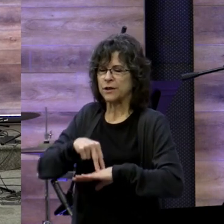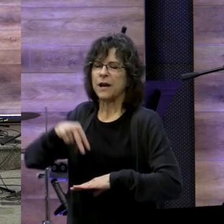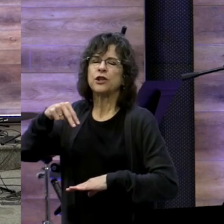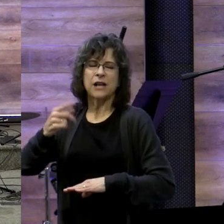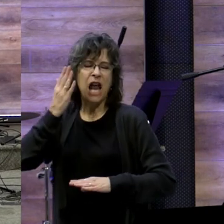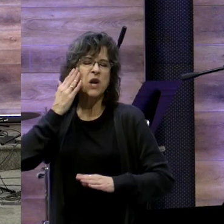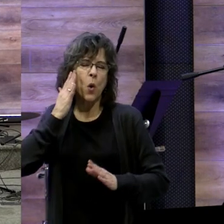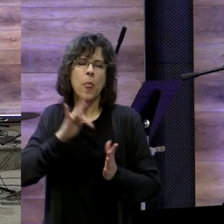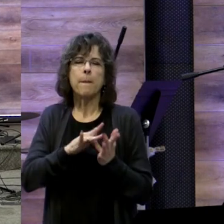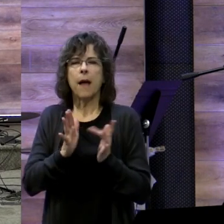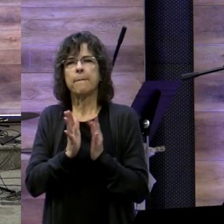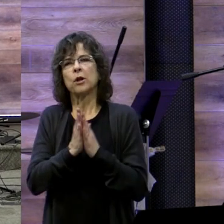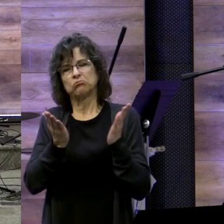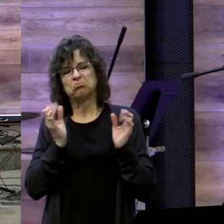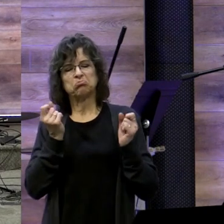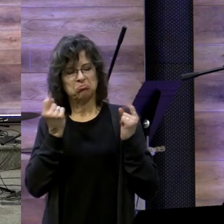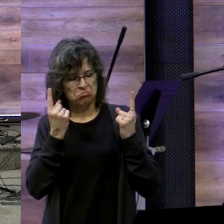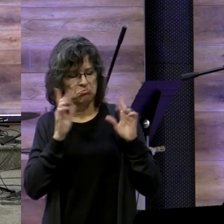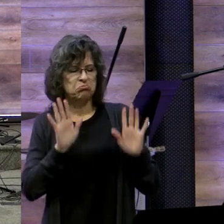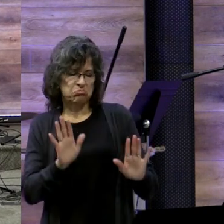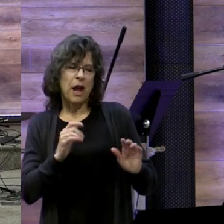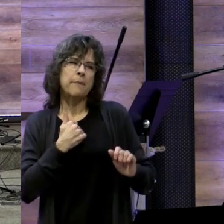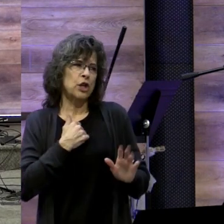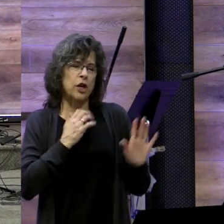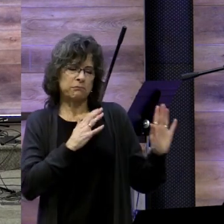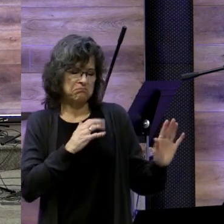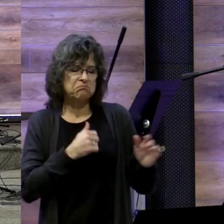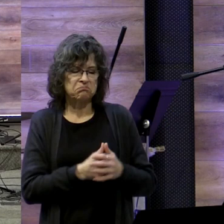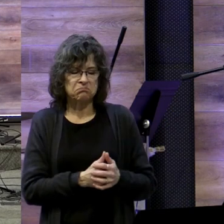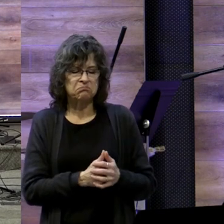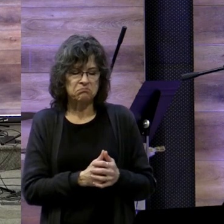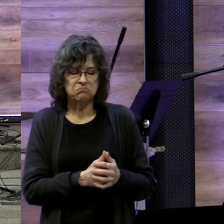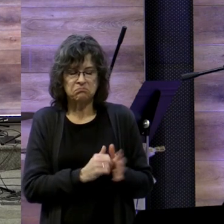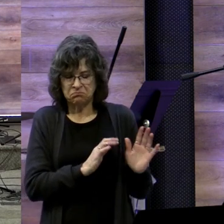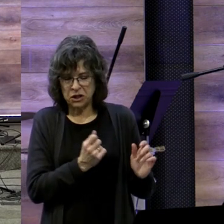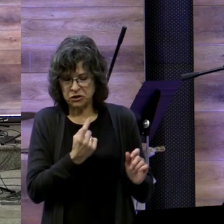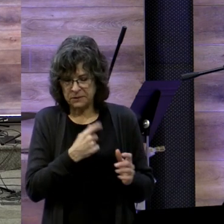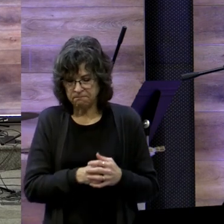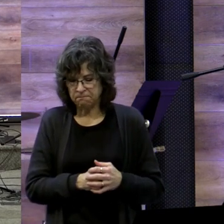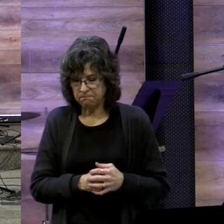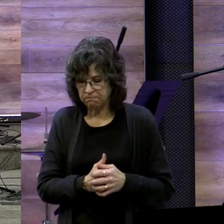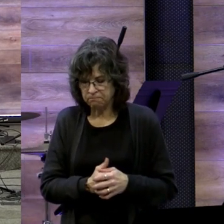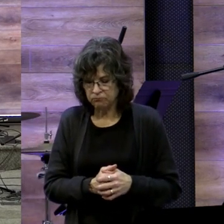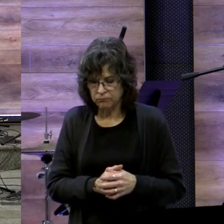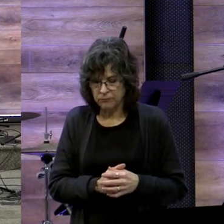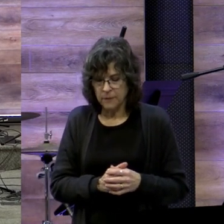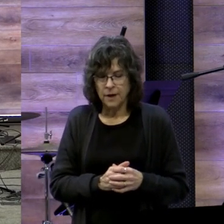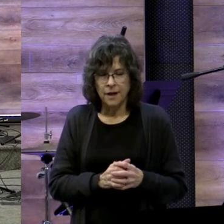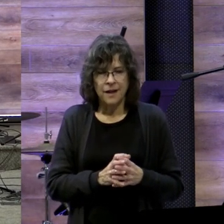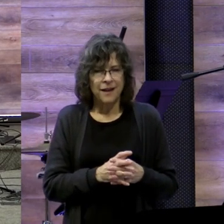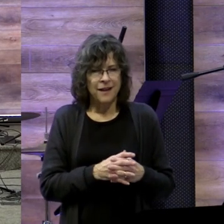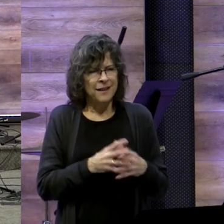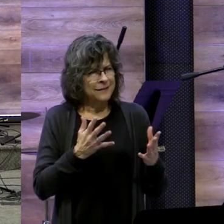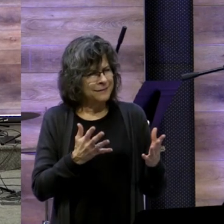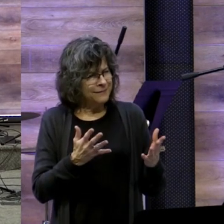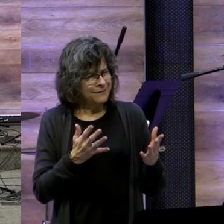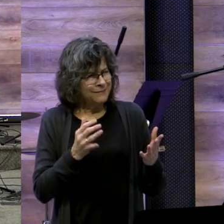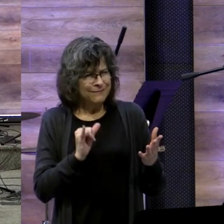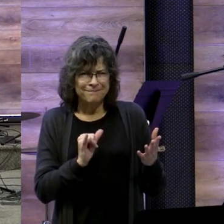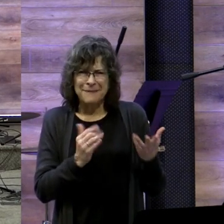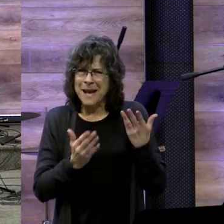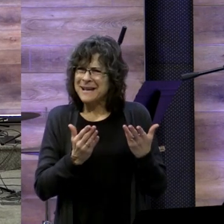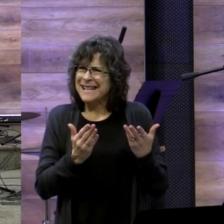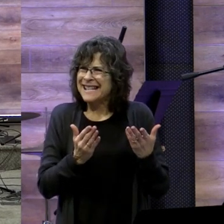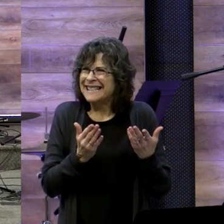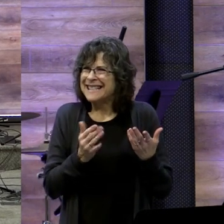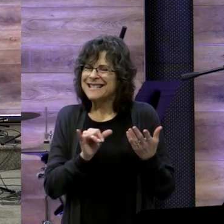too. Sorry. I didn't mean to be presumptuous with you here. Probably similar to the sentiment that we often